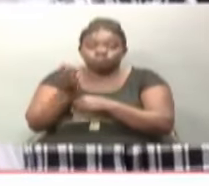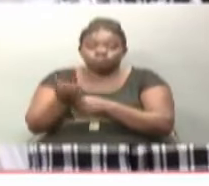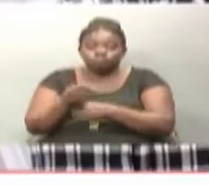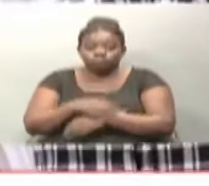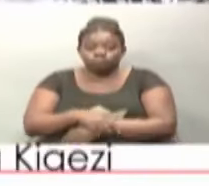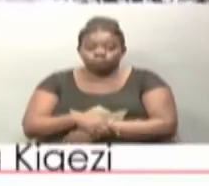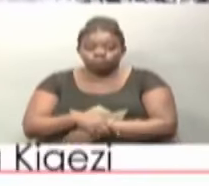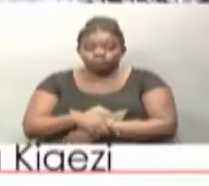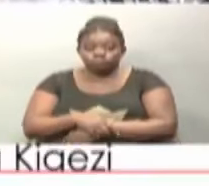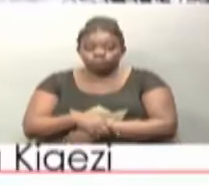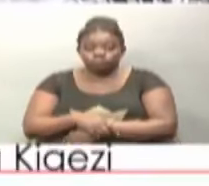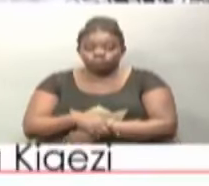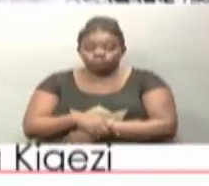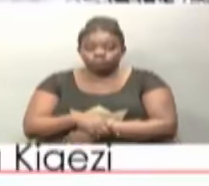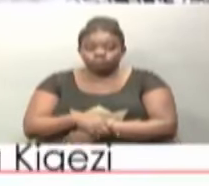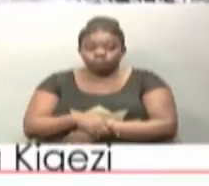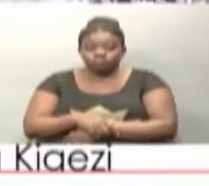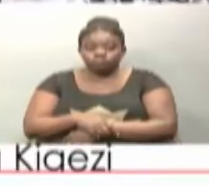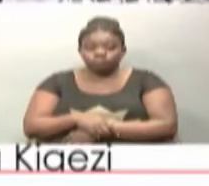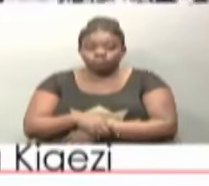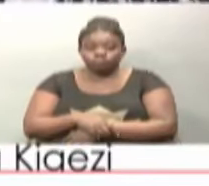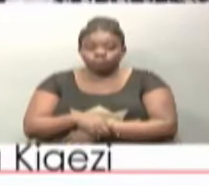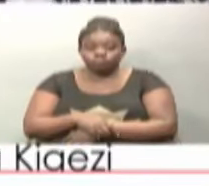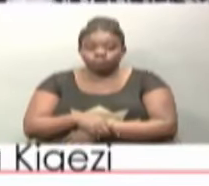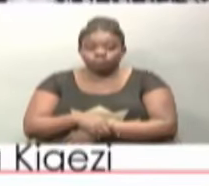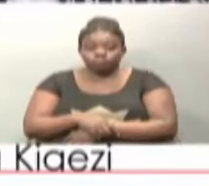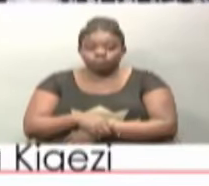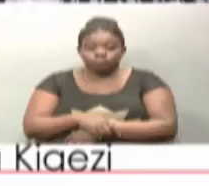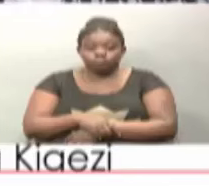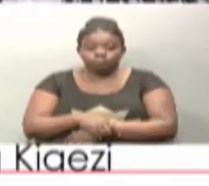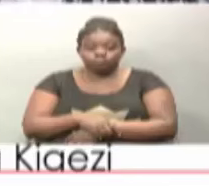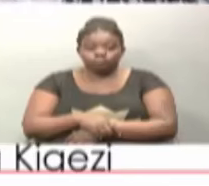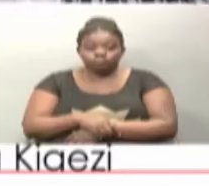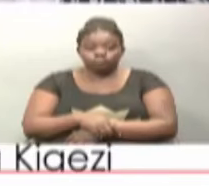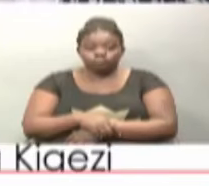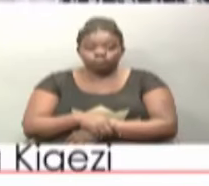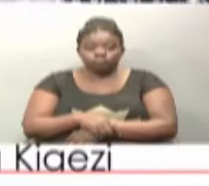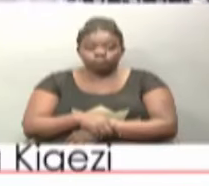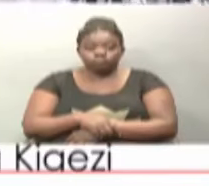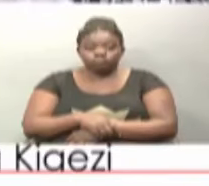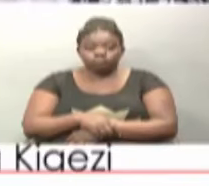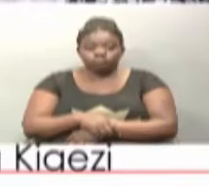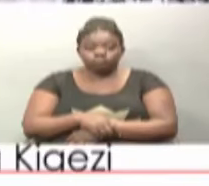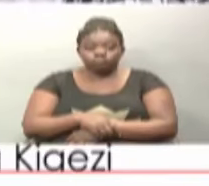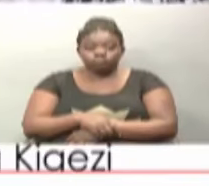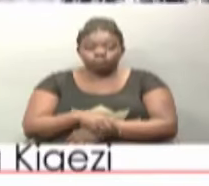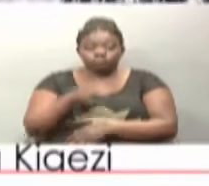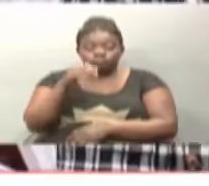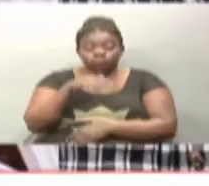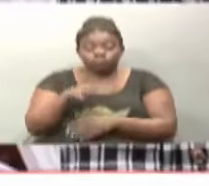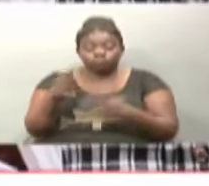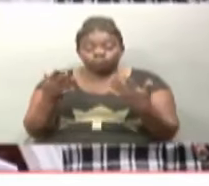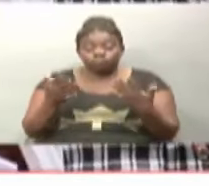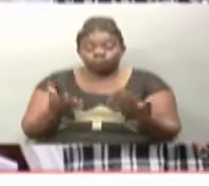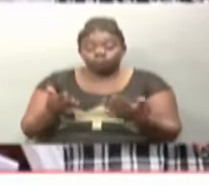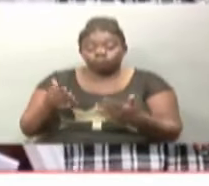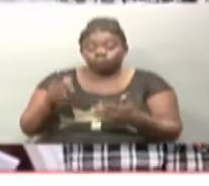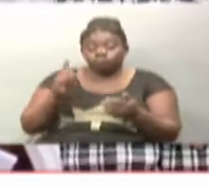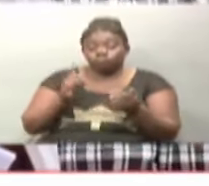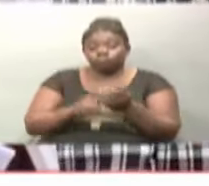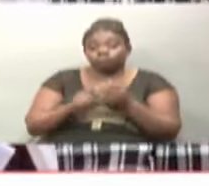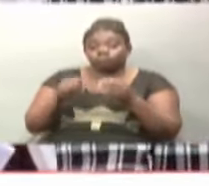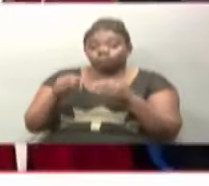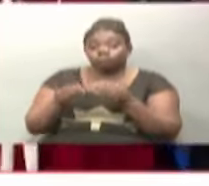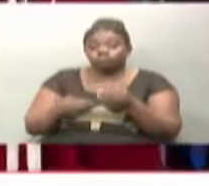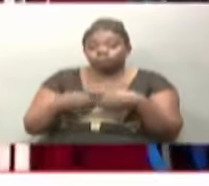gugulimala kukolwa tugire ngu tujabiira batali kugasha ekisinisa nekyawo Mukama eshawozi baakolamu ne bakuheereza oyongere